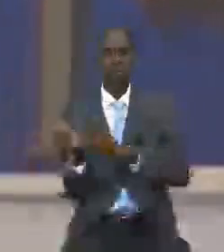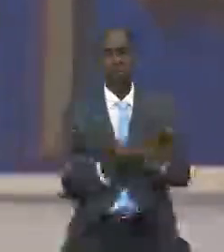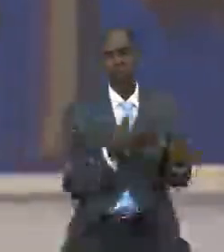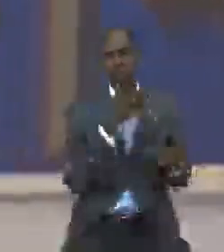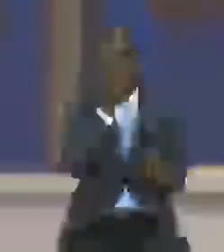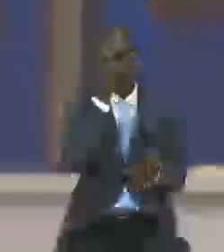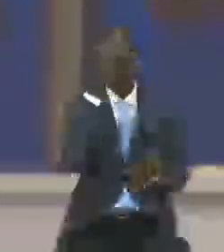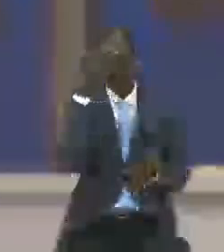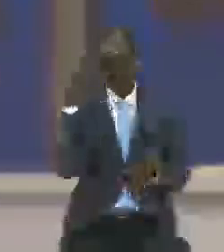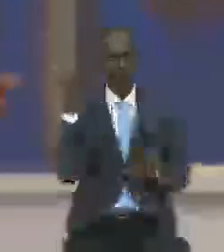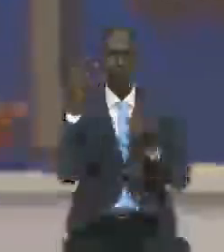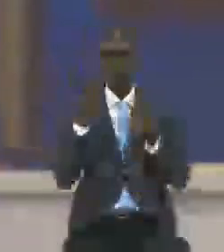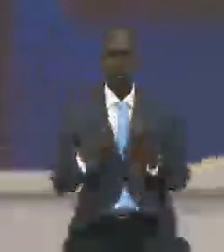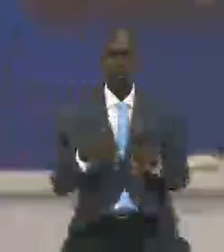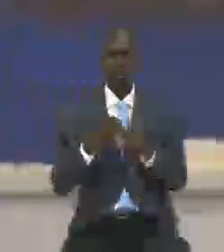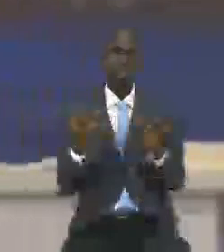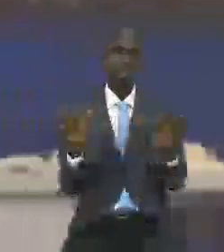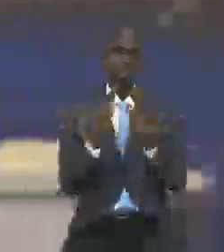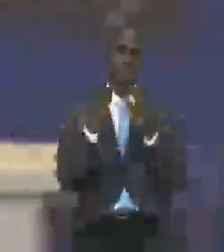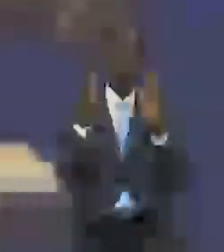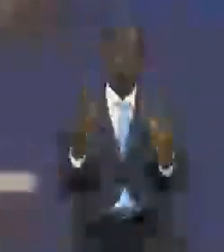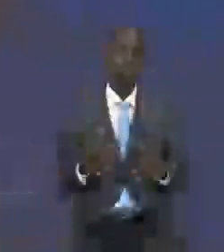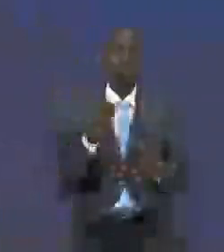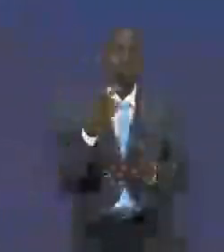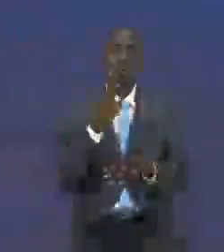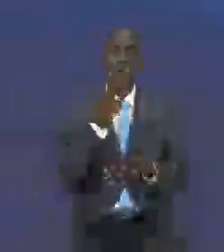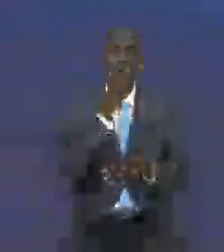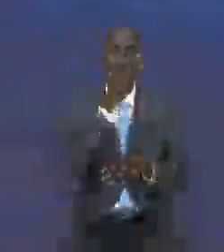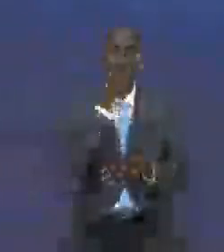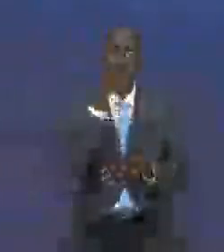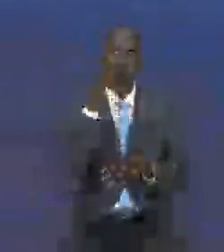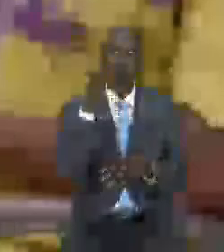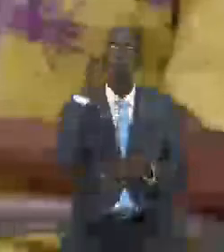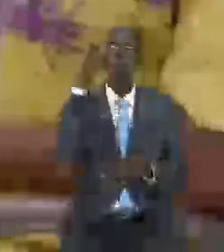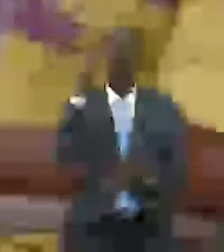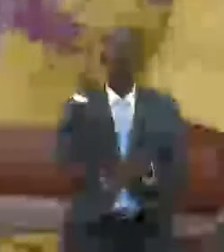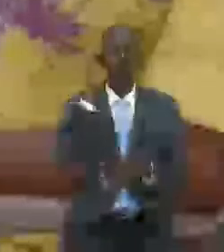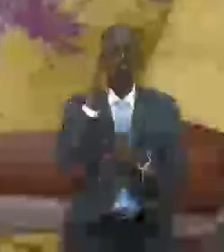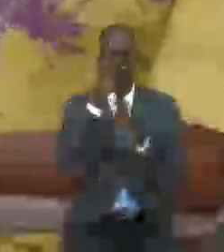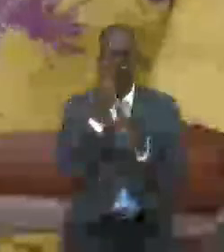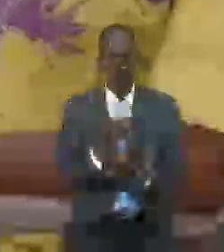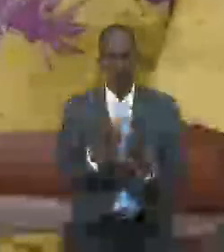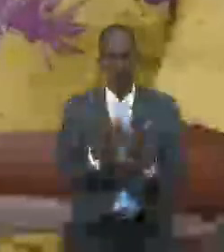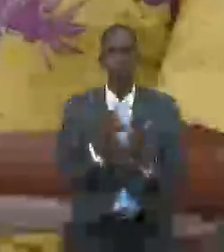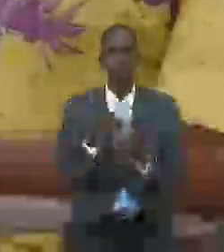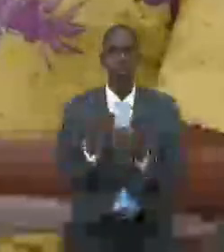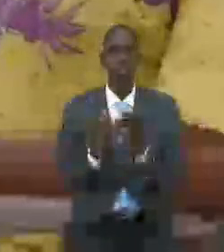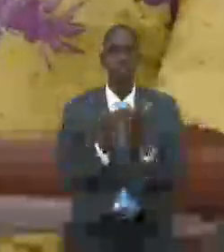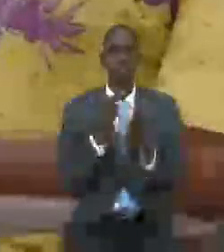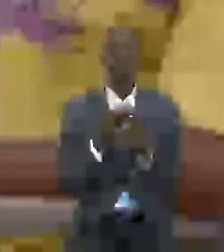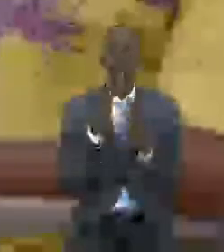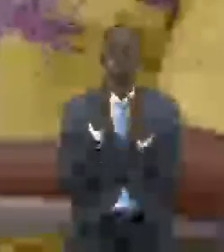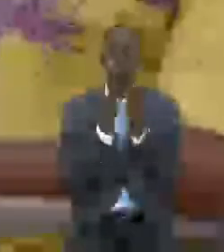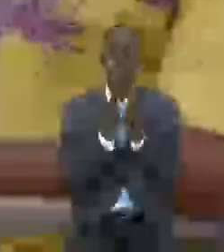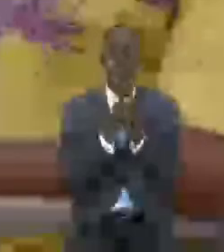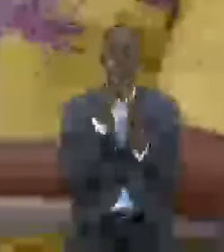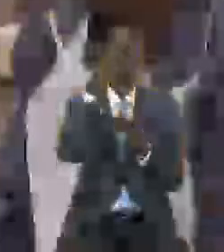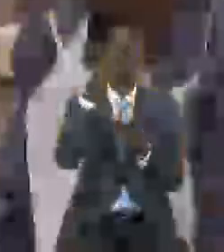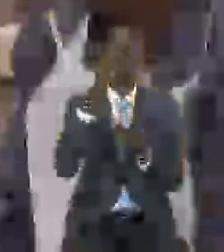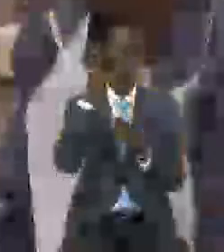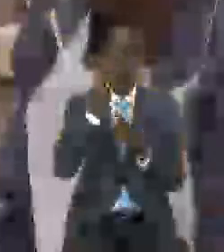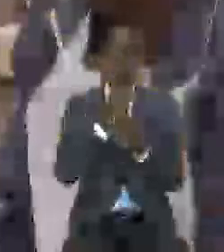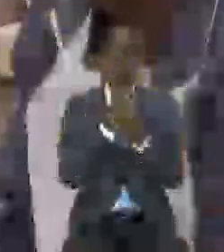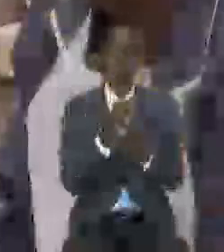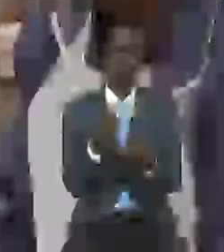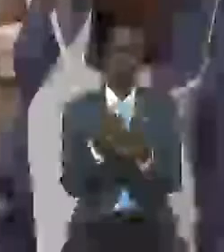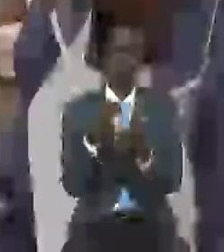same house, your fasting, God will honor. Your prayer, God will answer. And